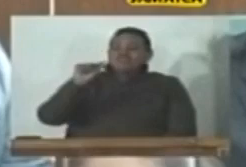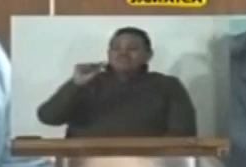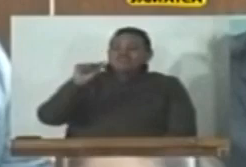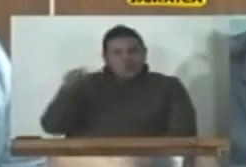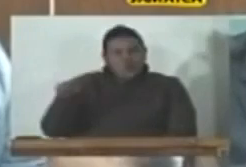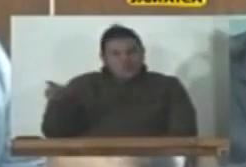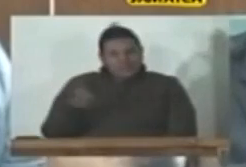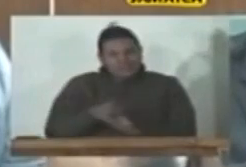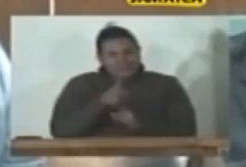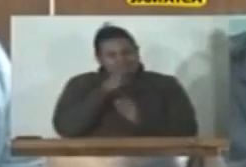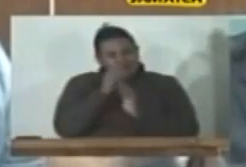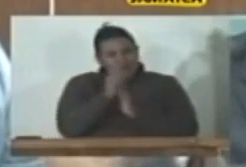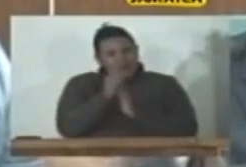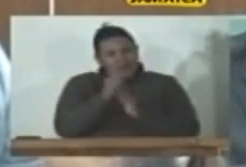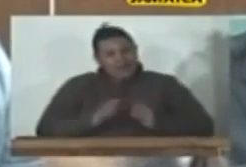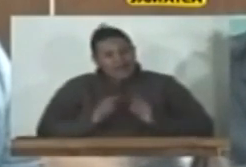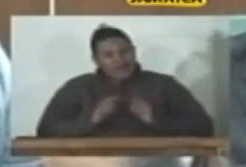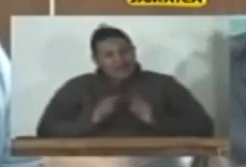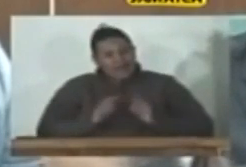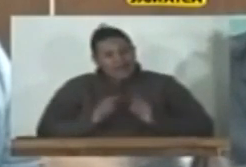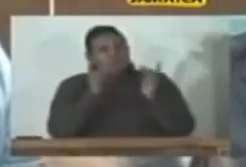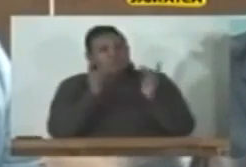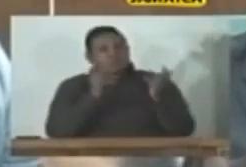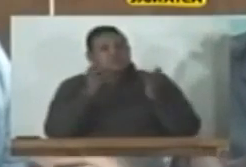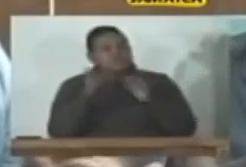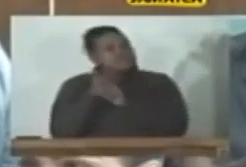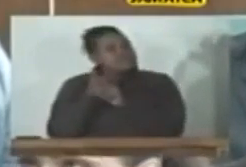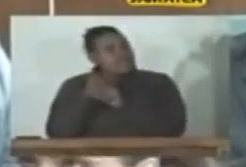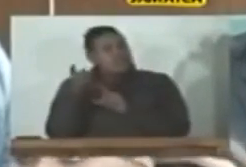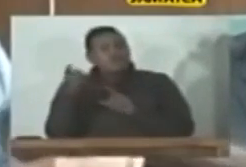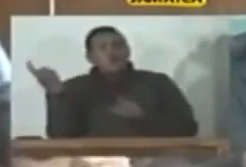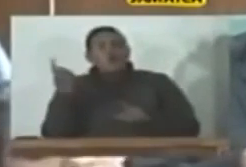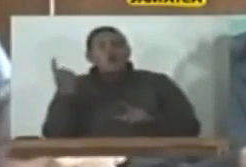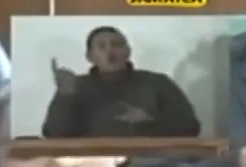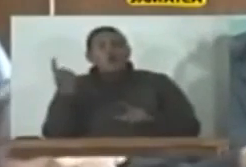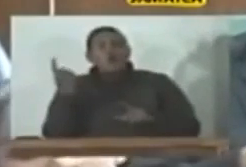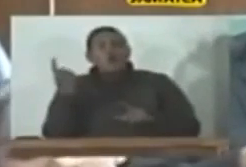always dignified, kind, and strong. God bless you, Mummy.